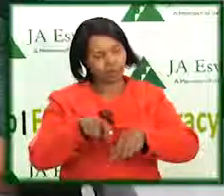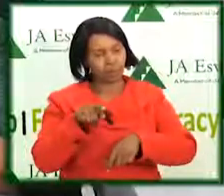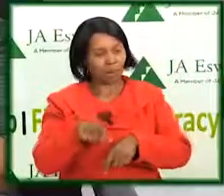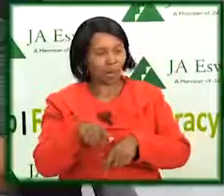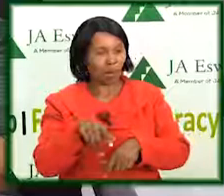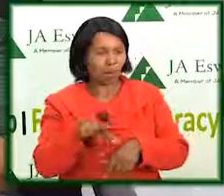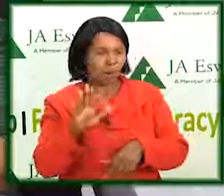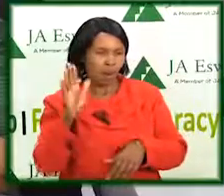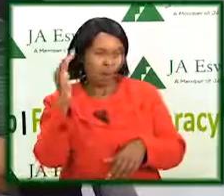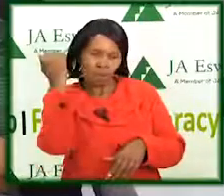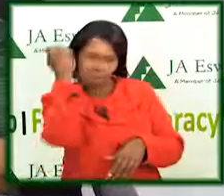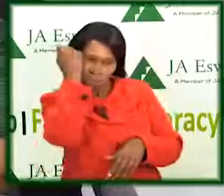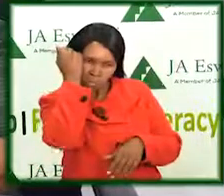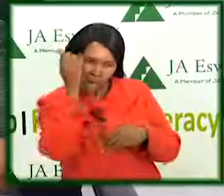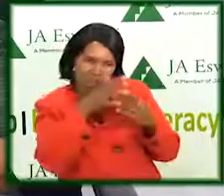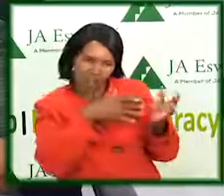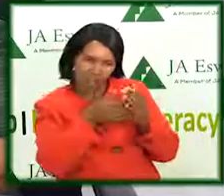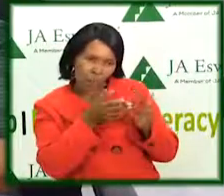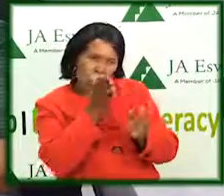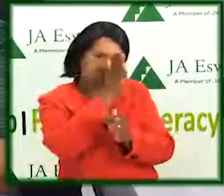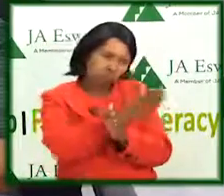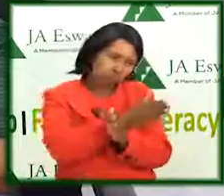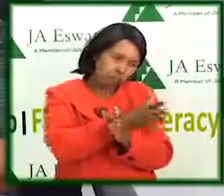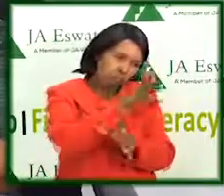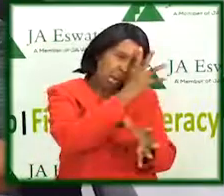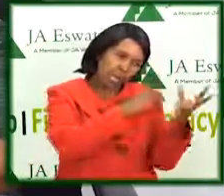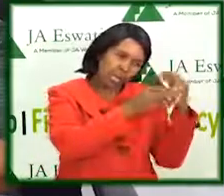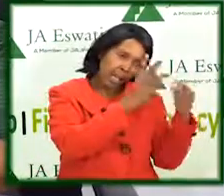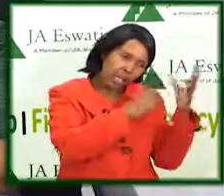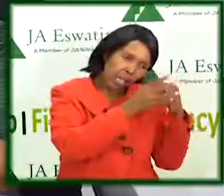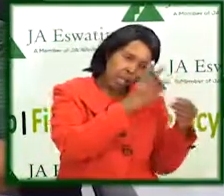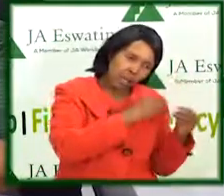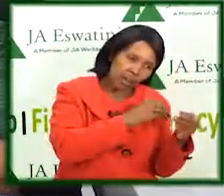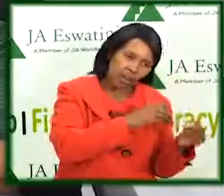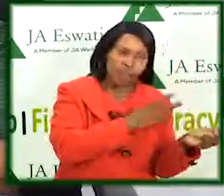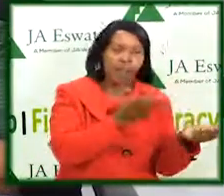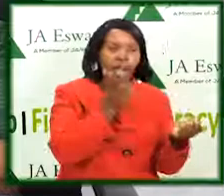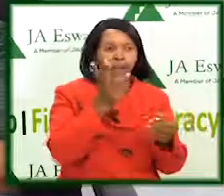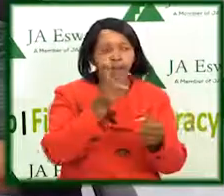program. And then now your facilitator will also discuss your future after the J